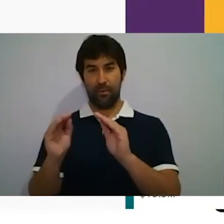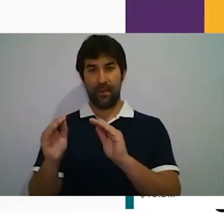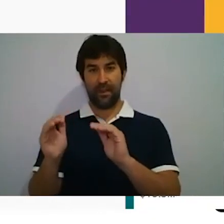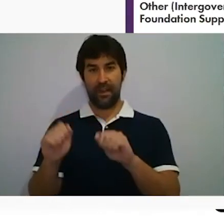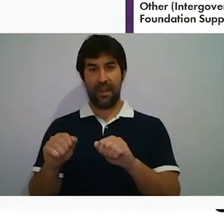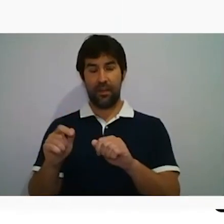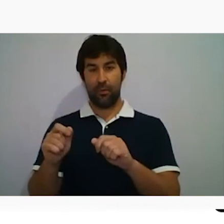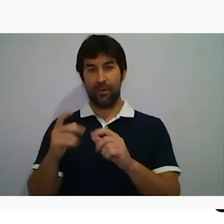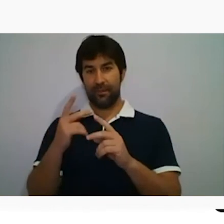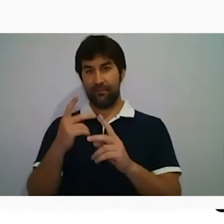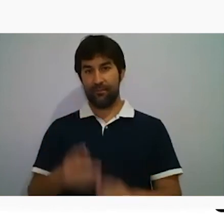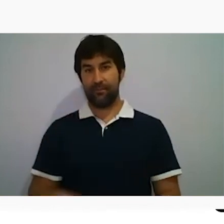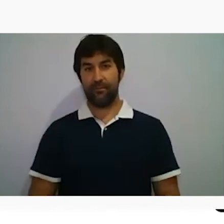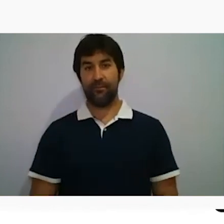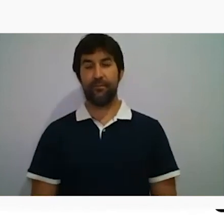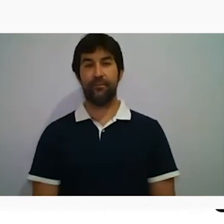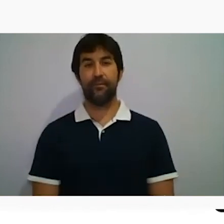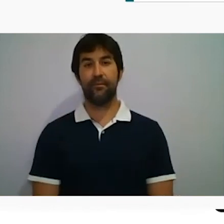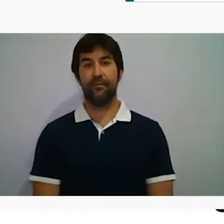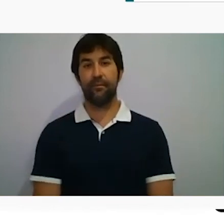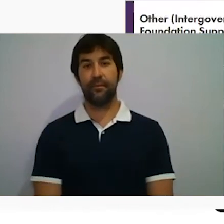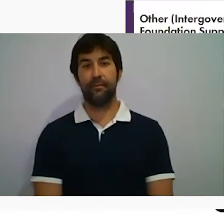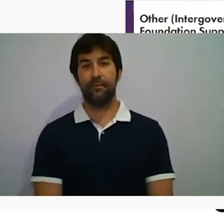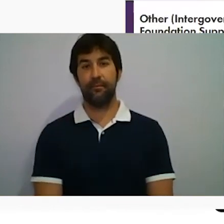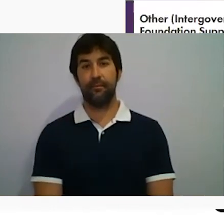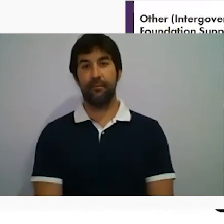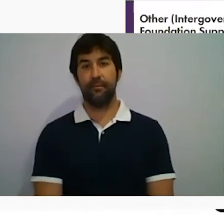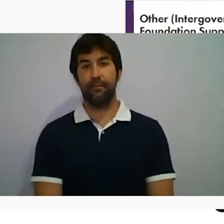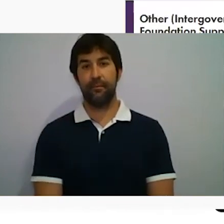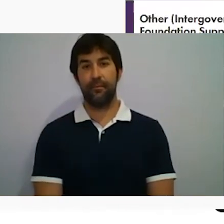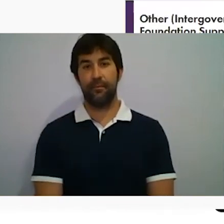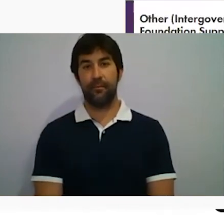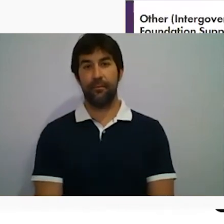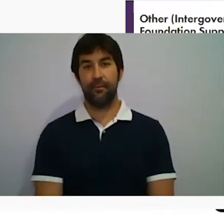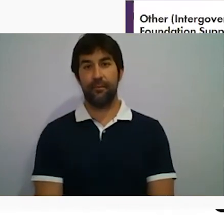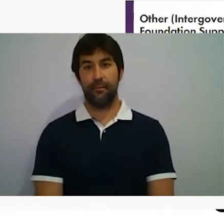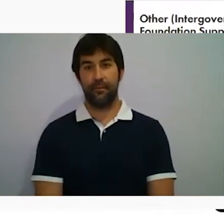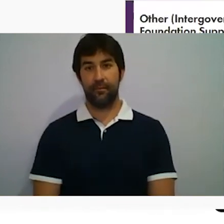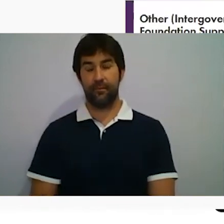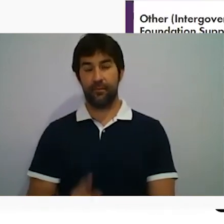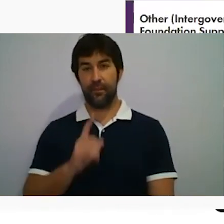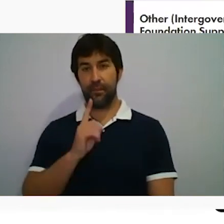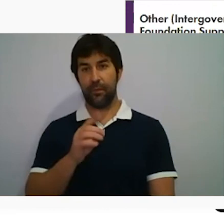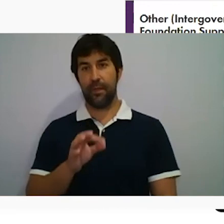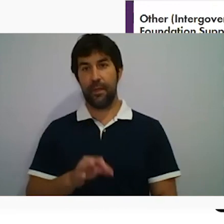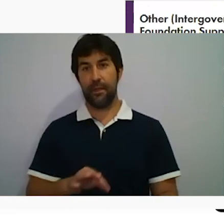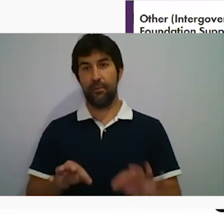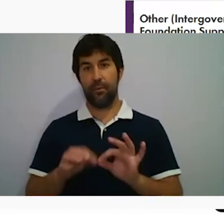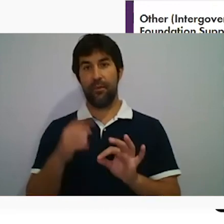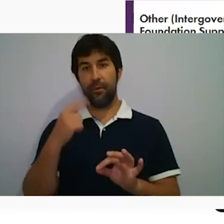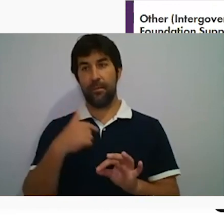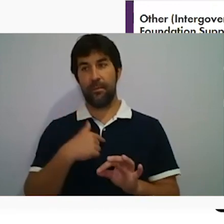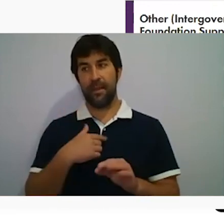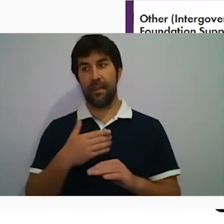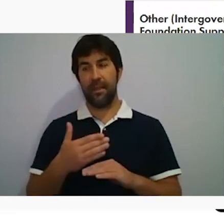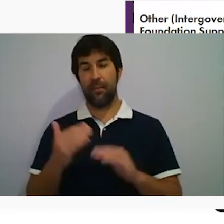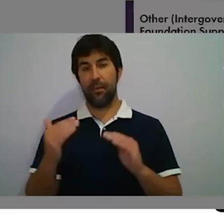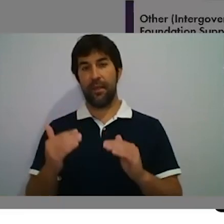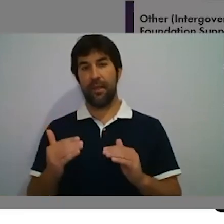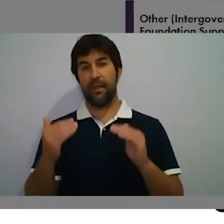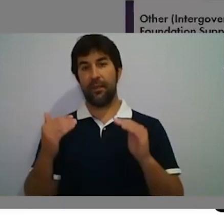rising large employment destination area, which is the reuse of the property known